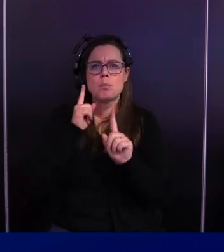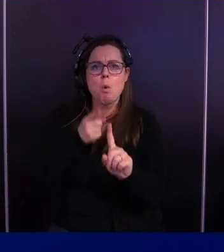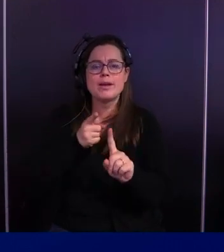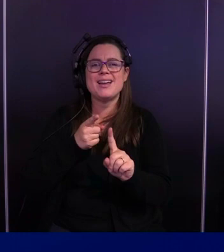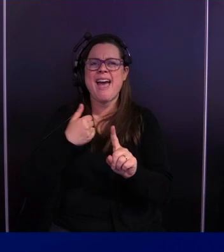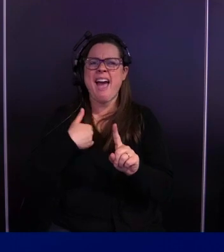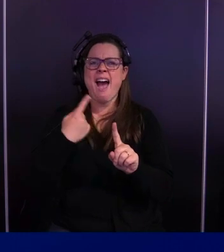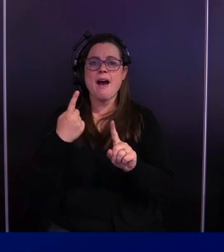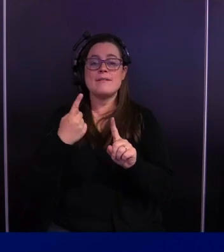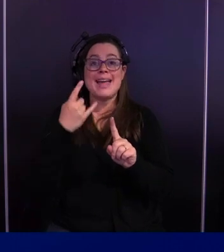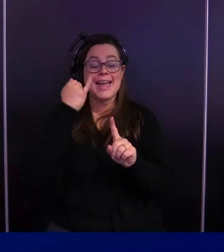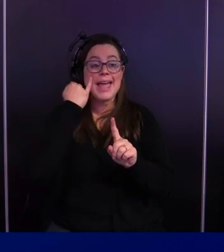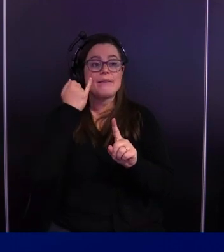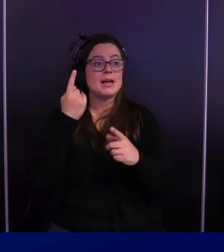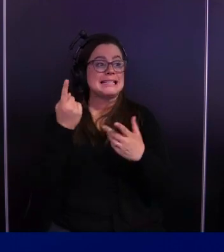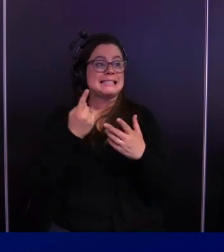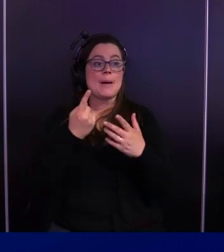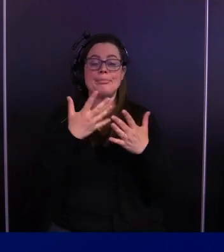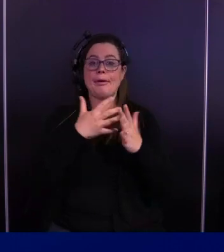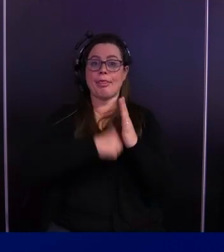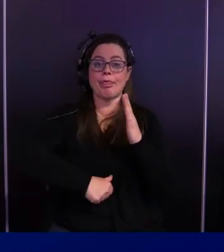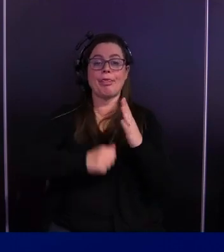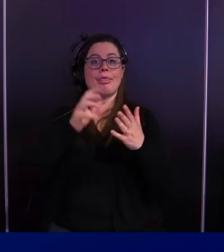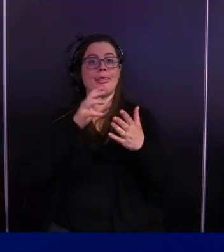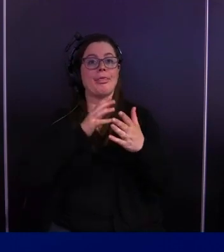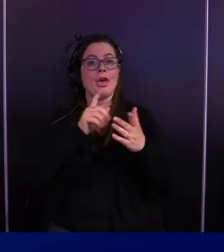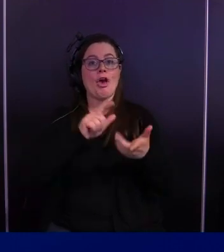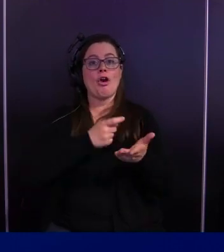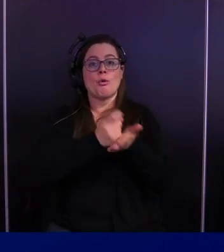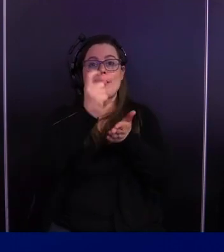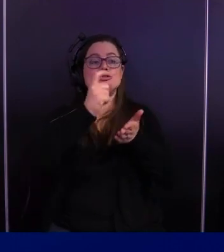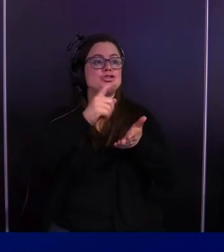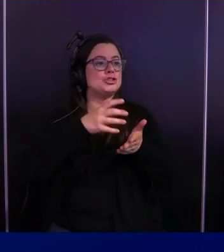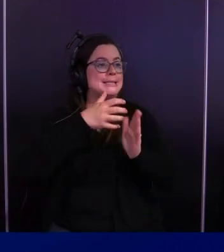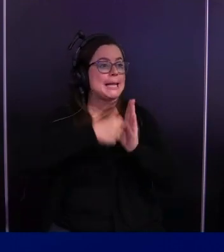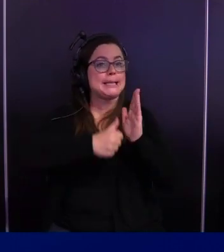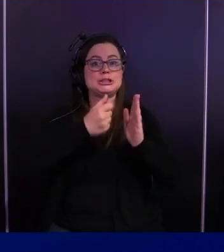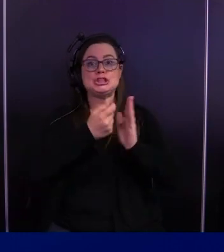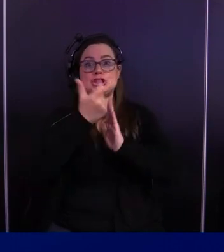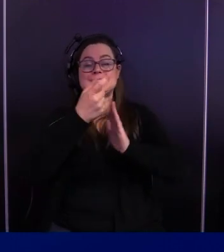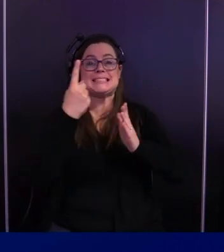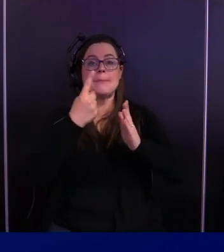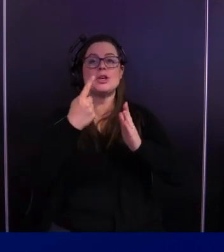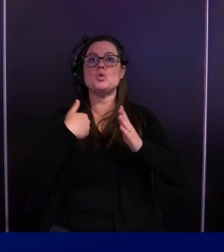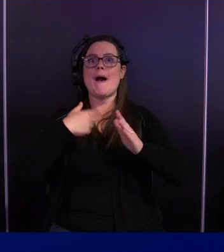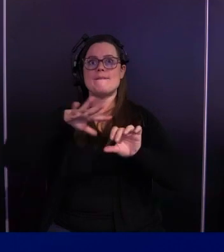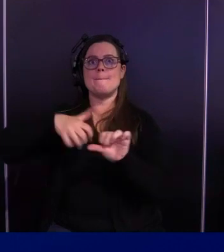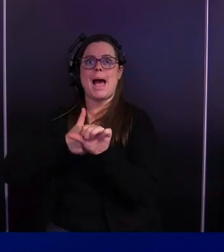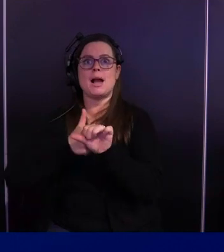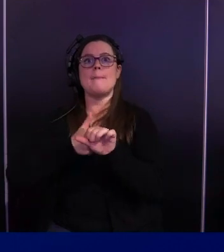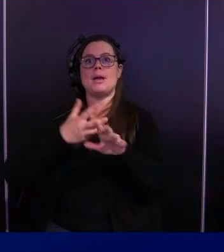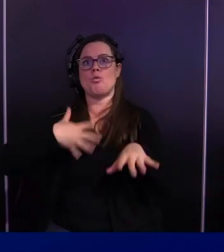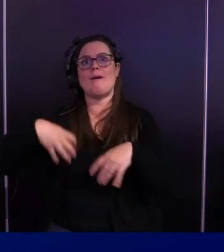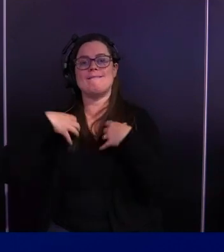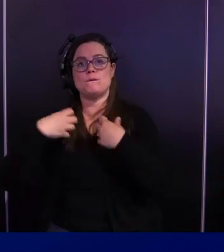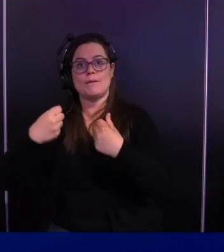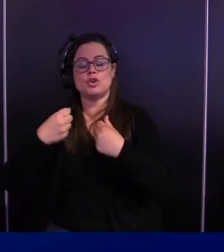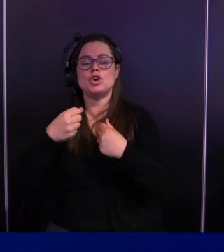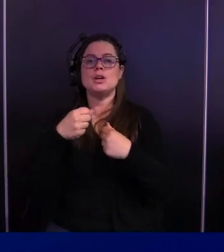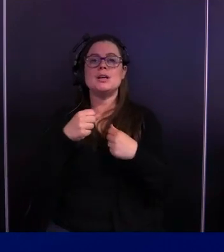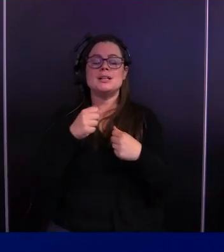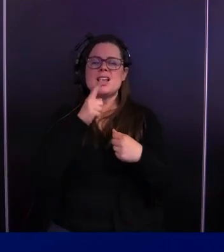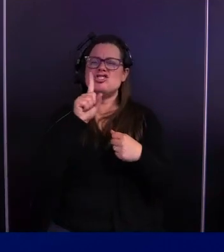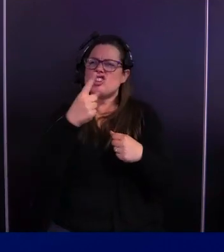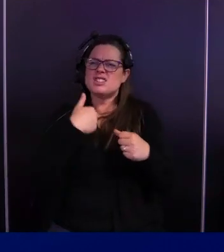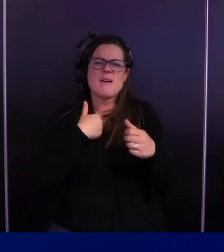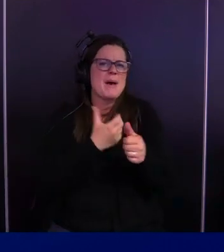can recover from if the worst happens, corruption, deletion, whatever. So think about not just having a backup, which is important, you